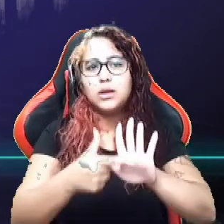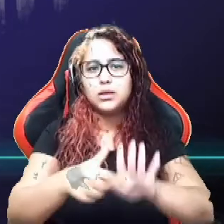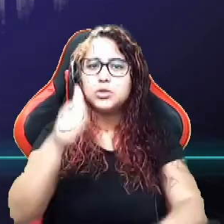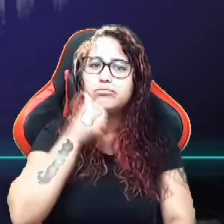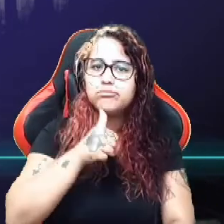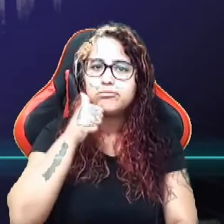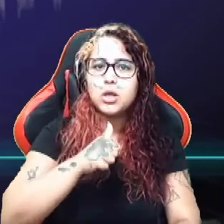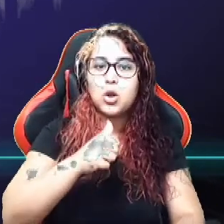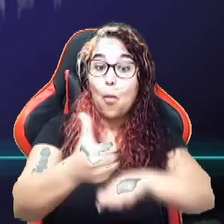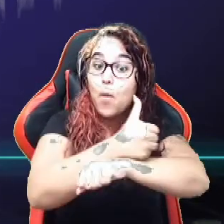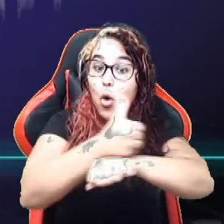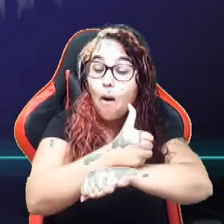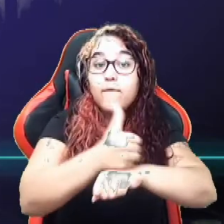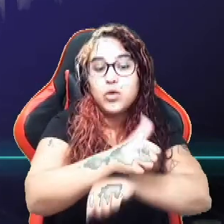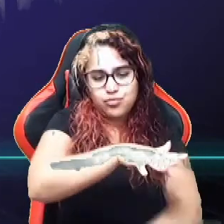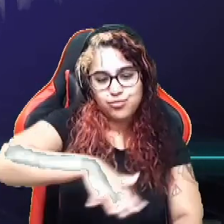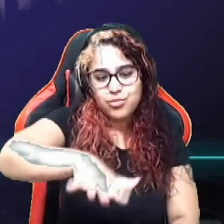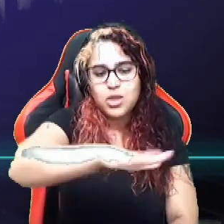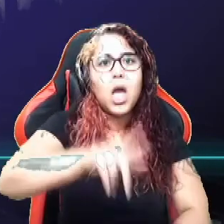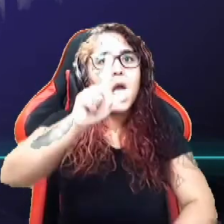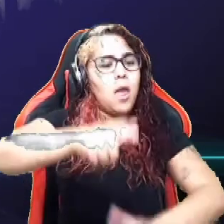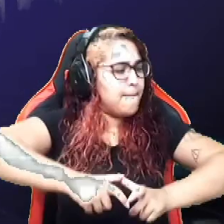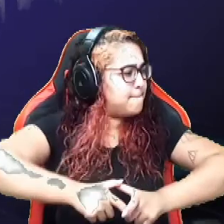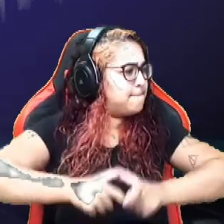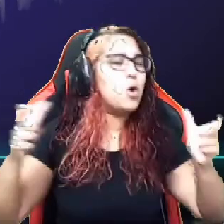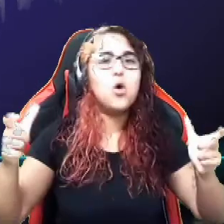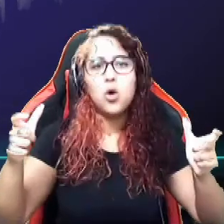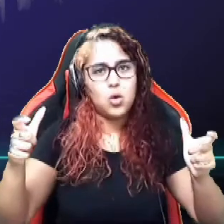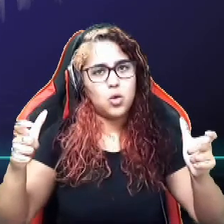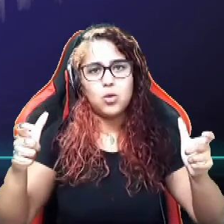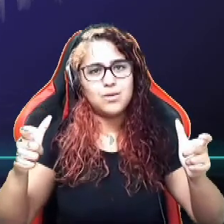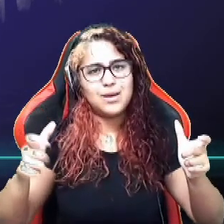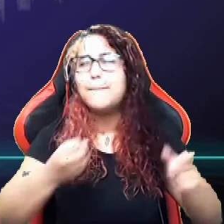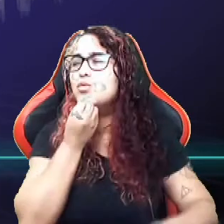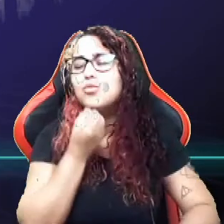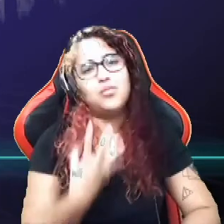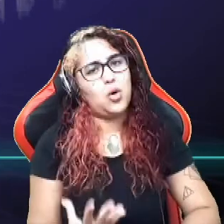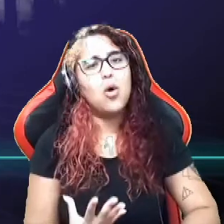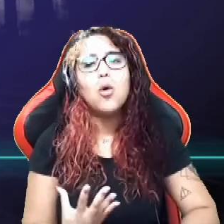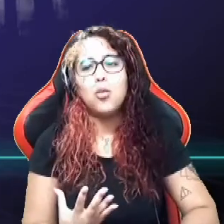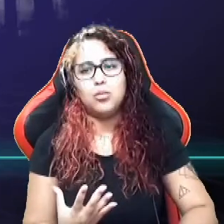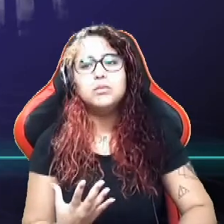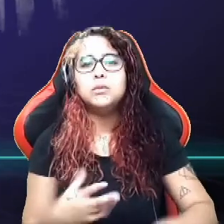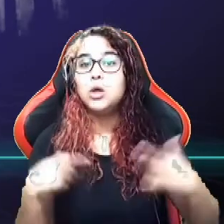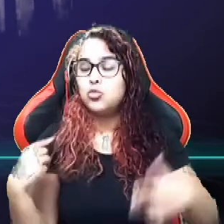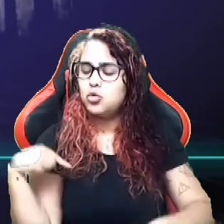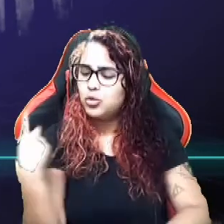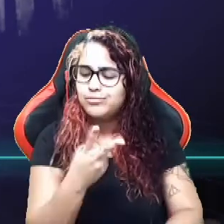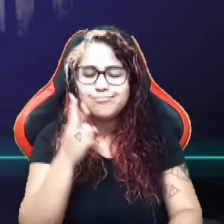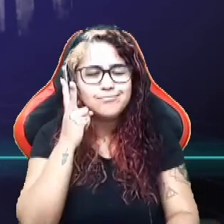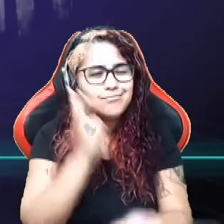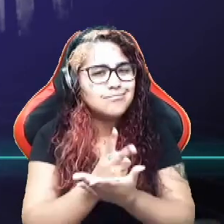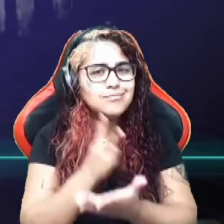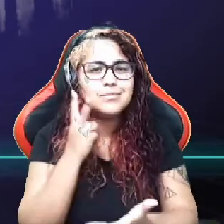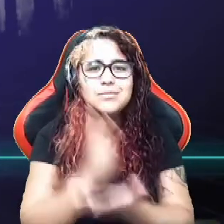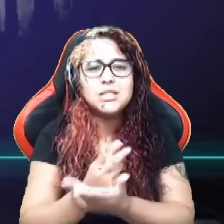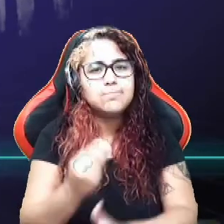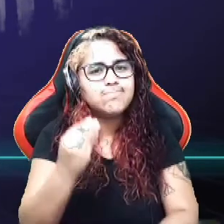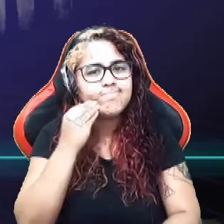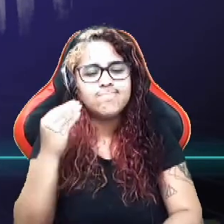to show you that the professional gaming world is full of women, and this is